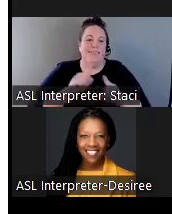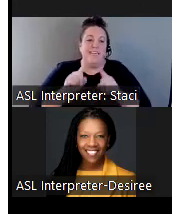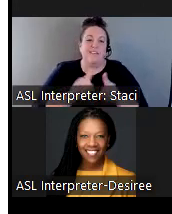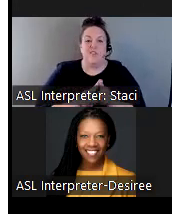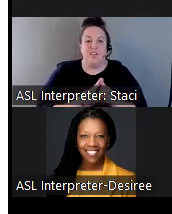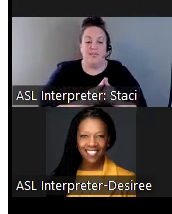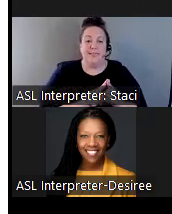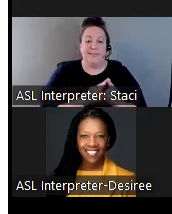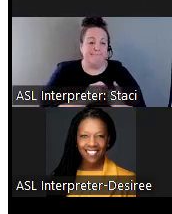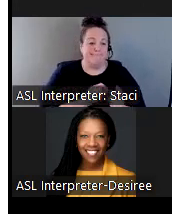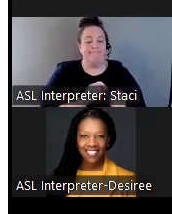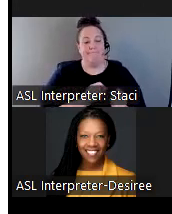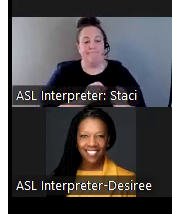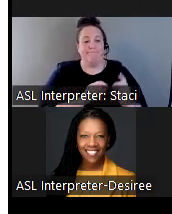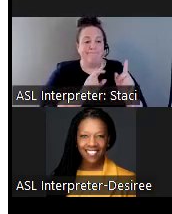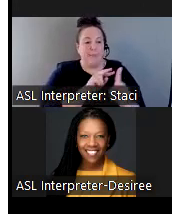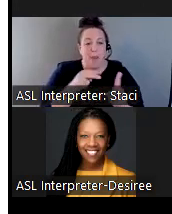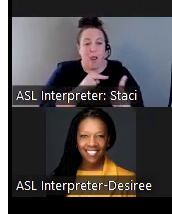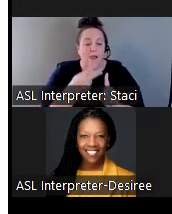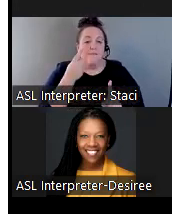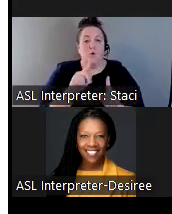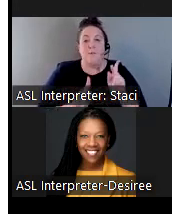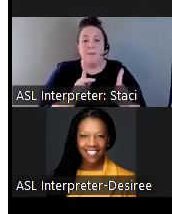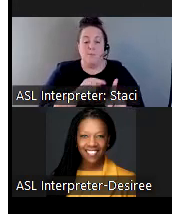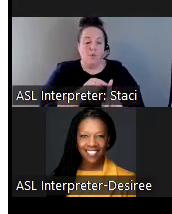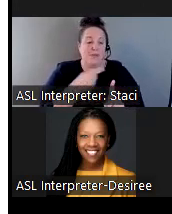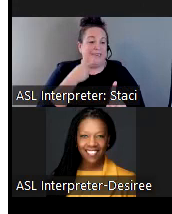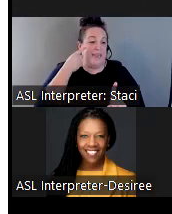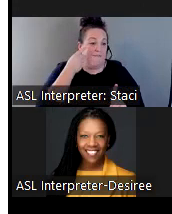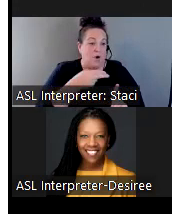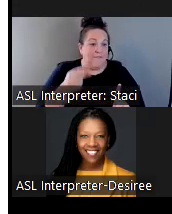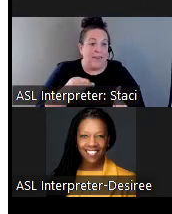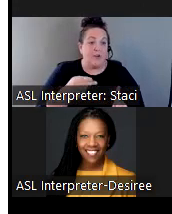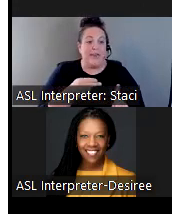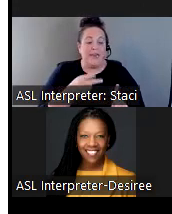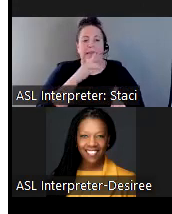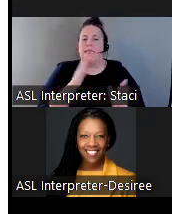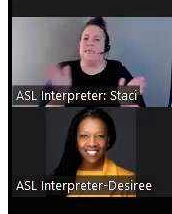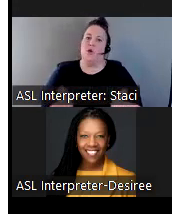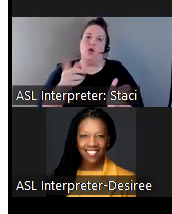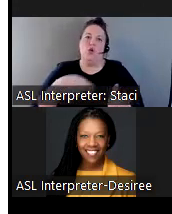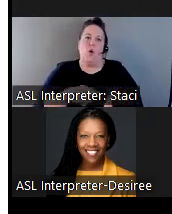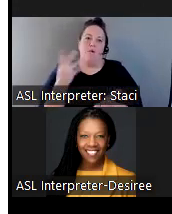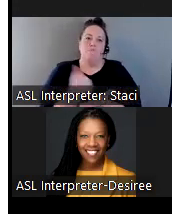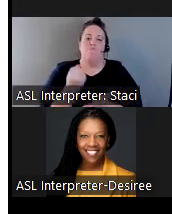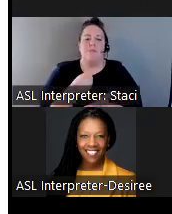and services for families who have children who are deaf and hard of hearing. I want to encourage you to look at that as a